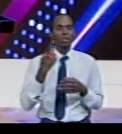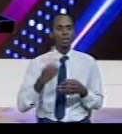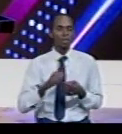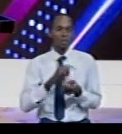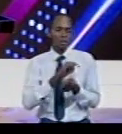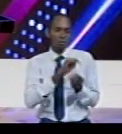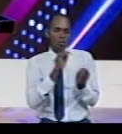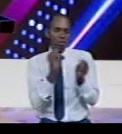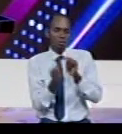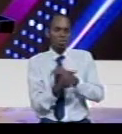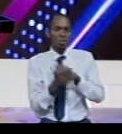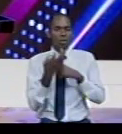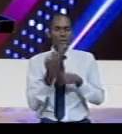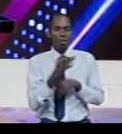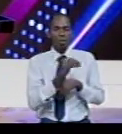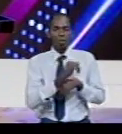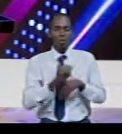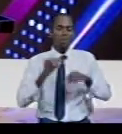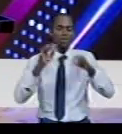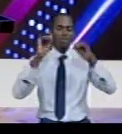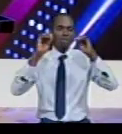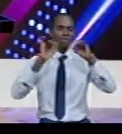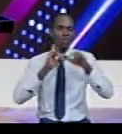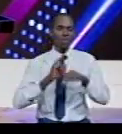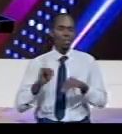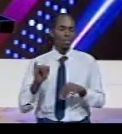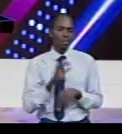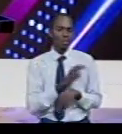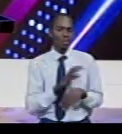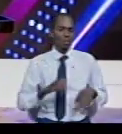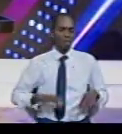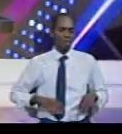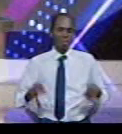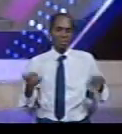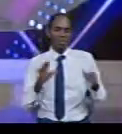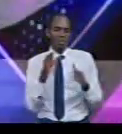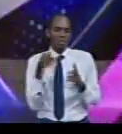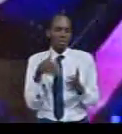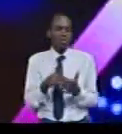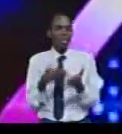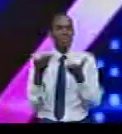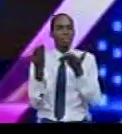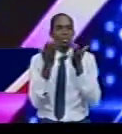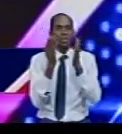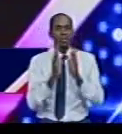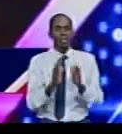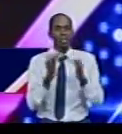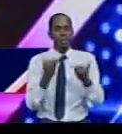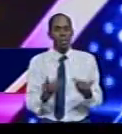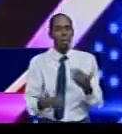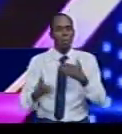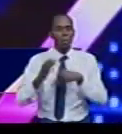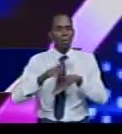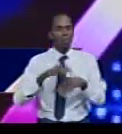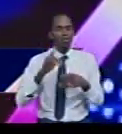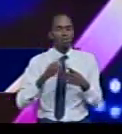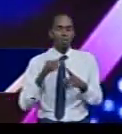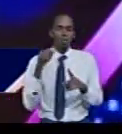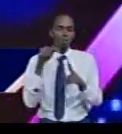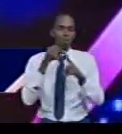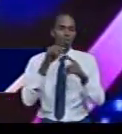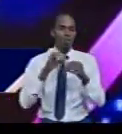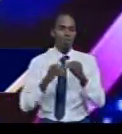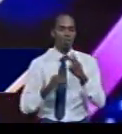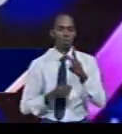a teaching Christ-centered servant. Let's look at number one. Number one, we're looking at